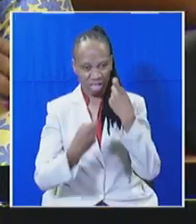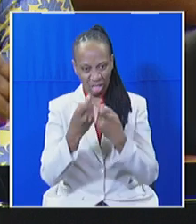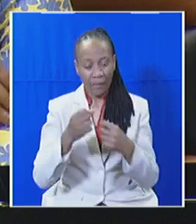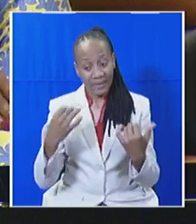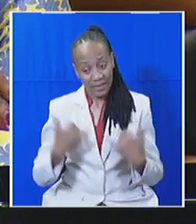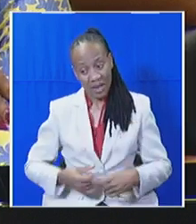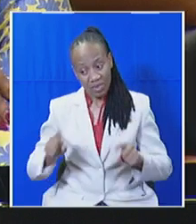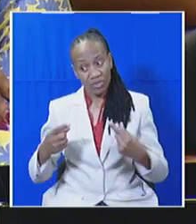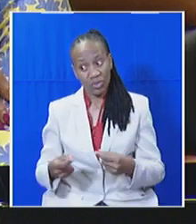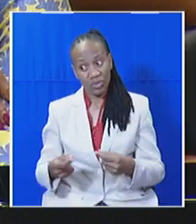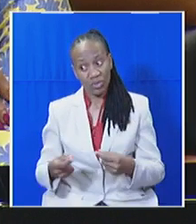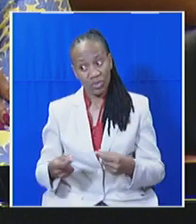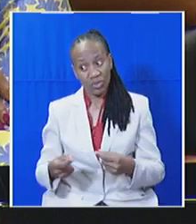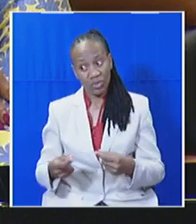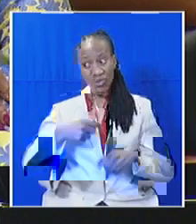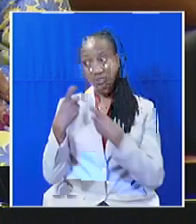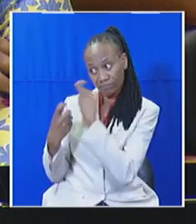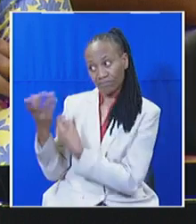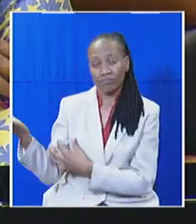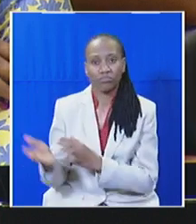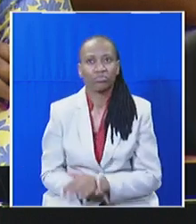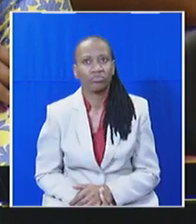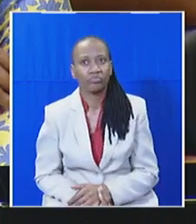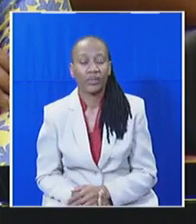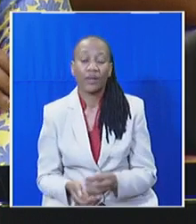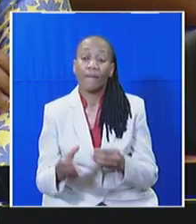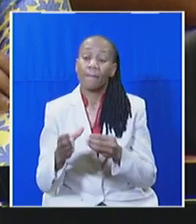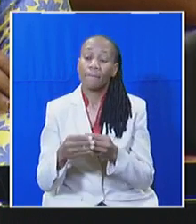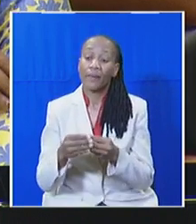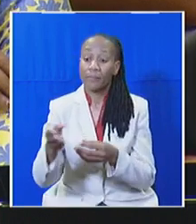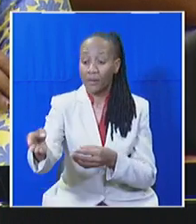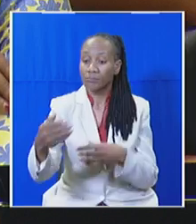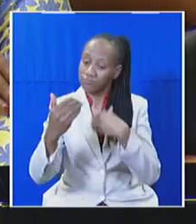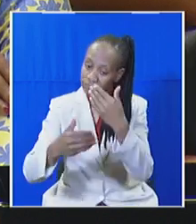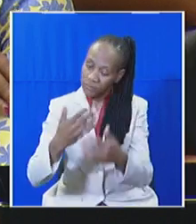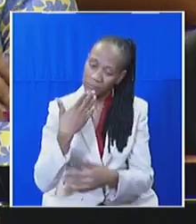Honorable Maimane, can you provide your supplementary question? Thank you, Chair.